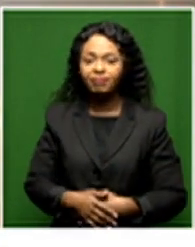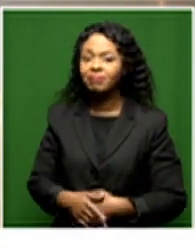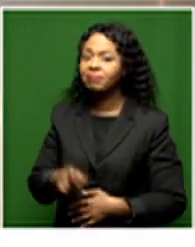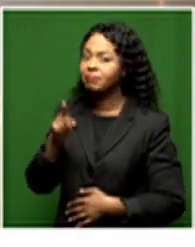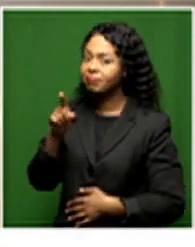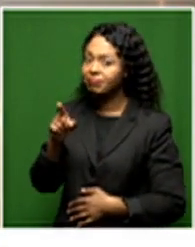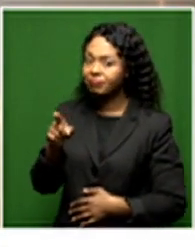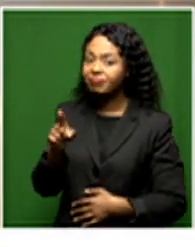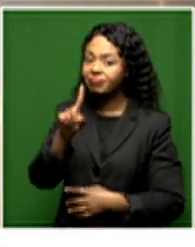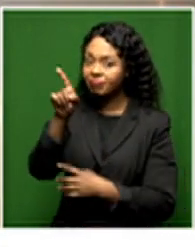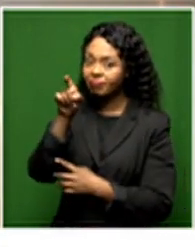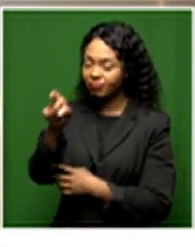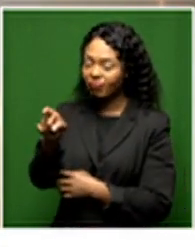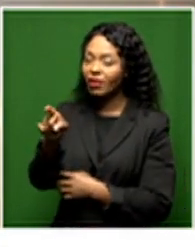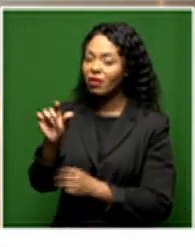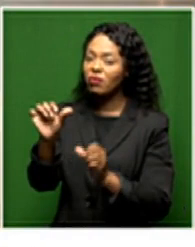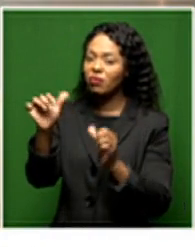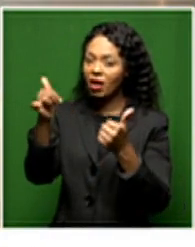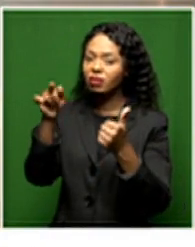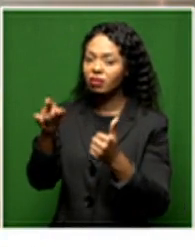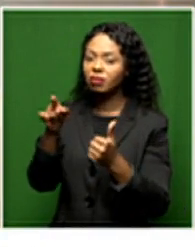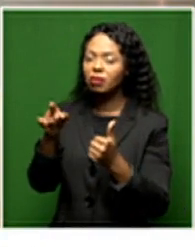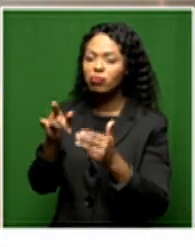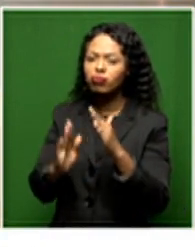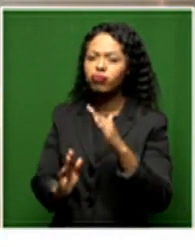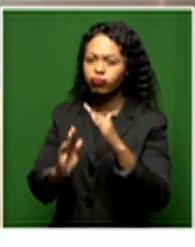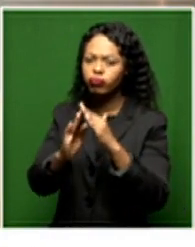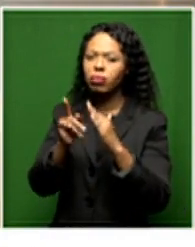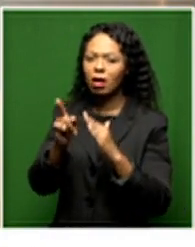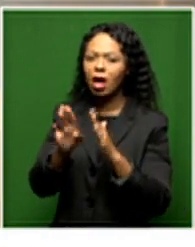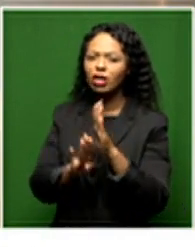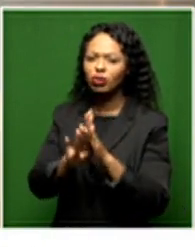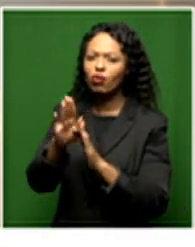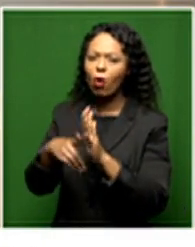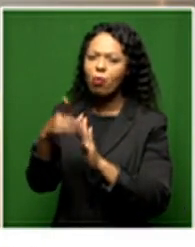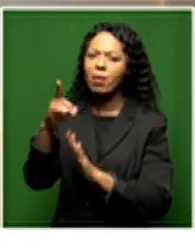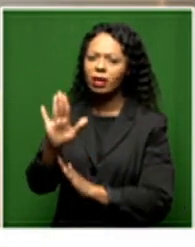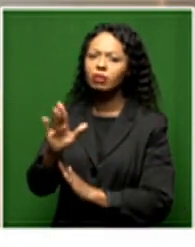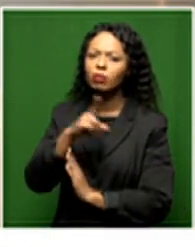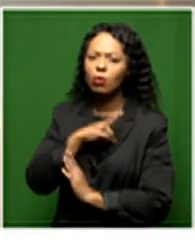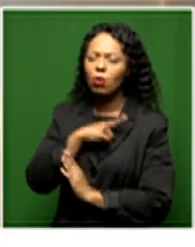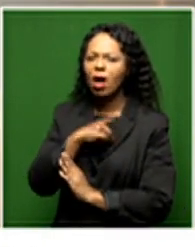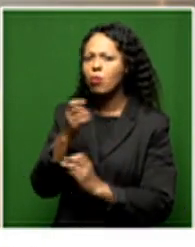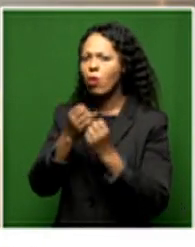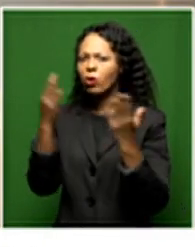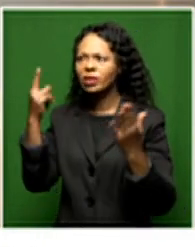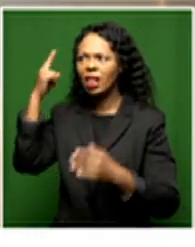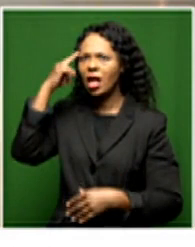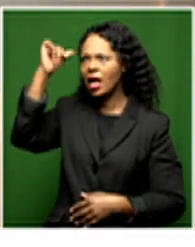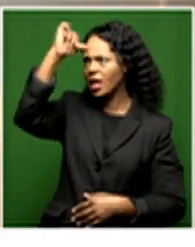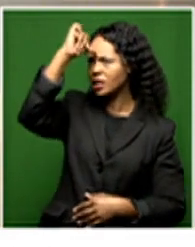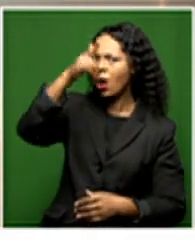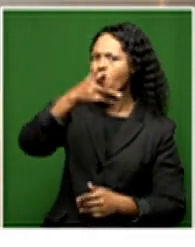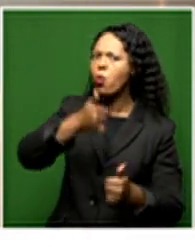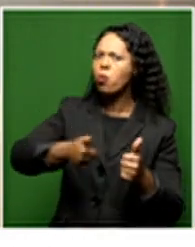really is a great feather in our cap, because I mean, whenever one thinks about this, we do tend to think India